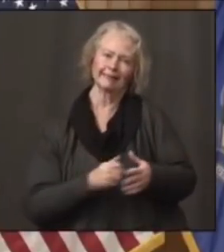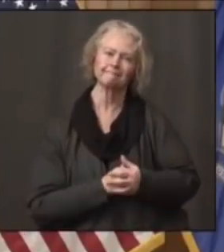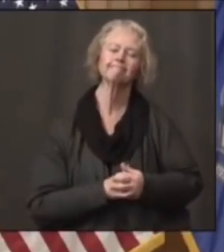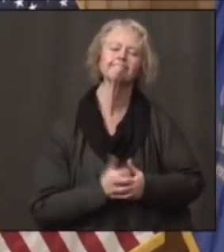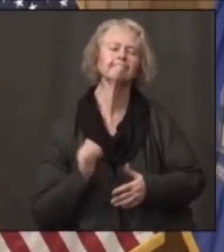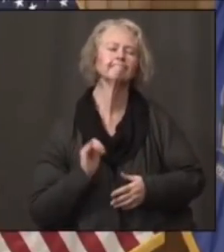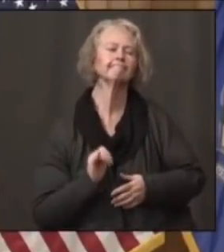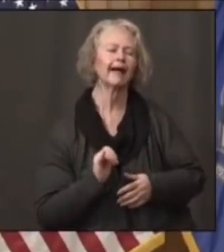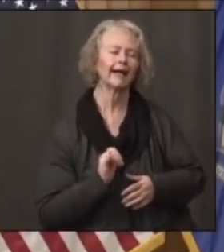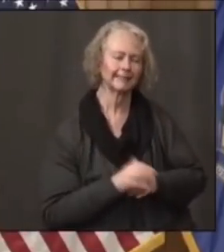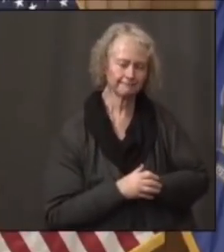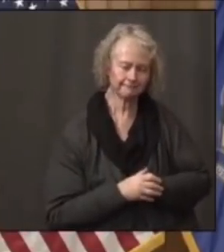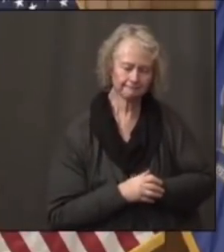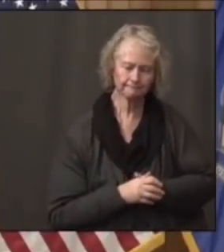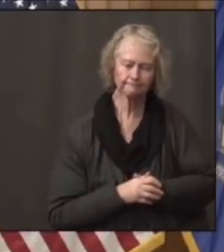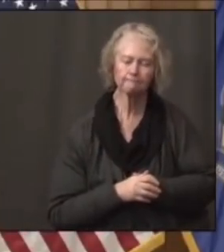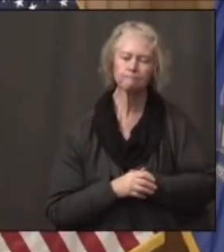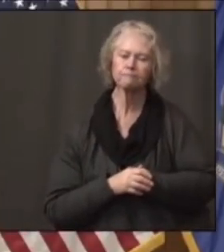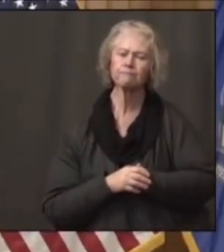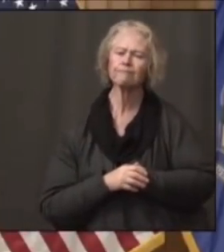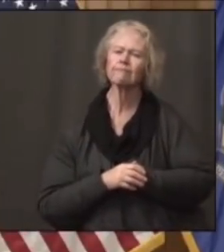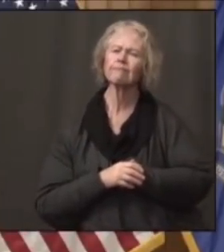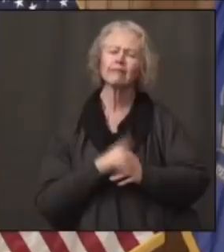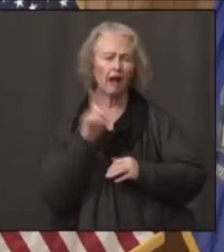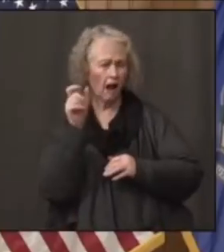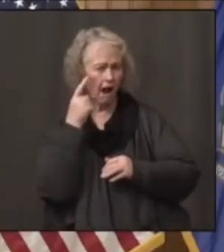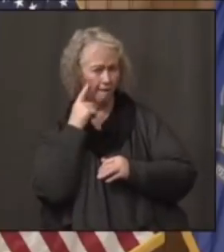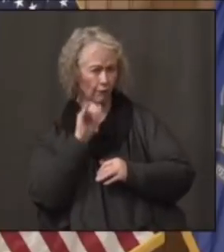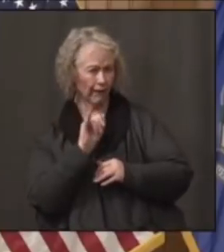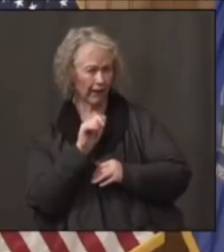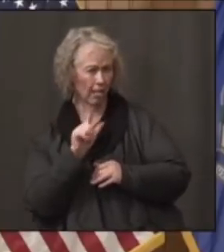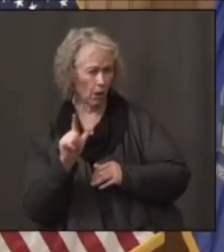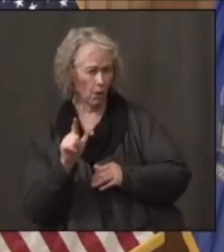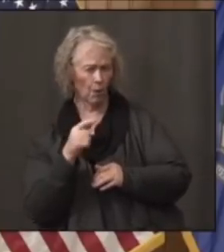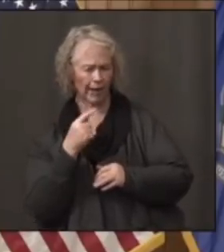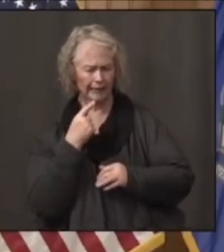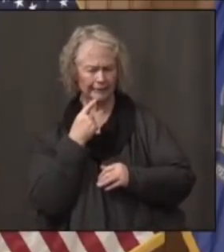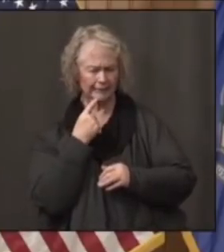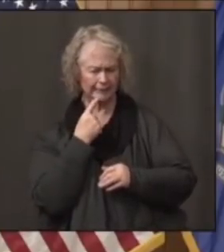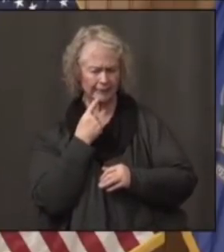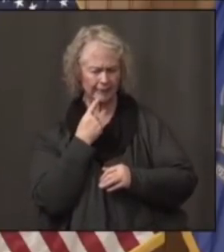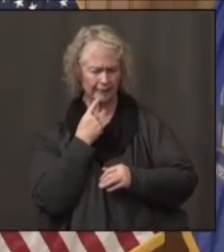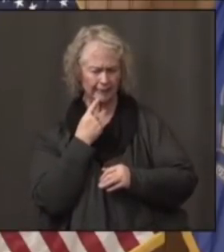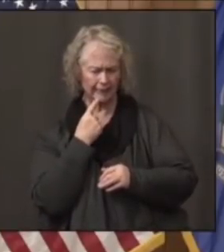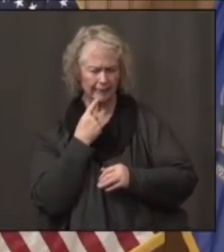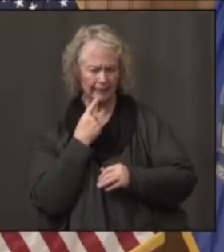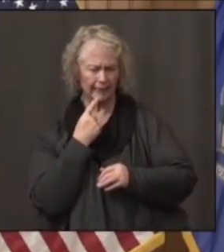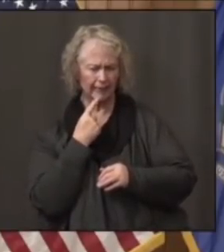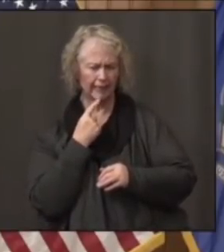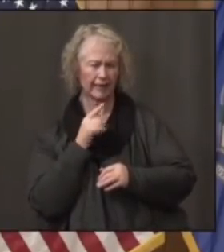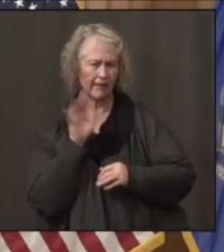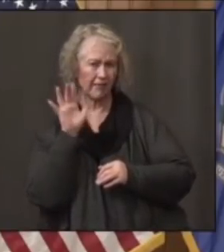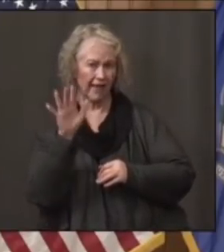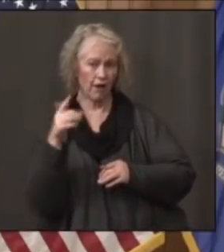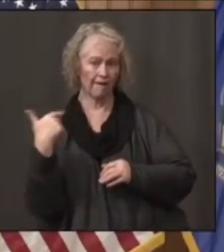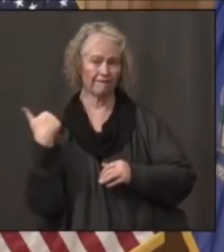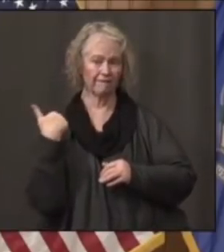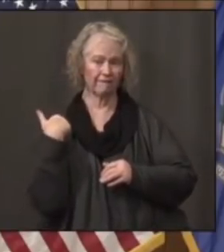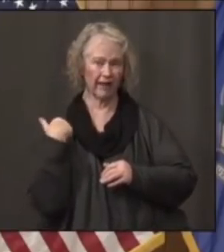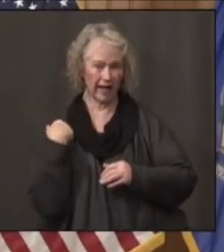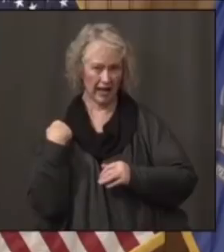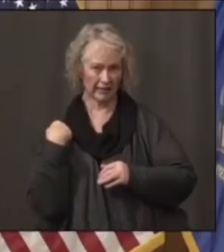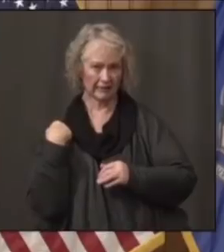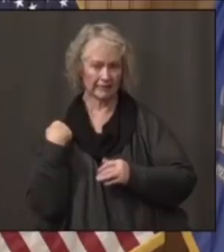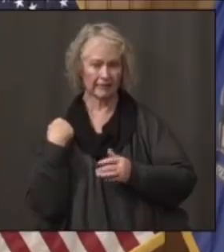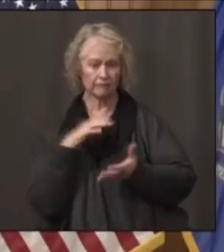Got it. And another thing, the governor of Illinois, I guess, said that their vaccine shipments were reduced by the